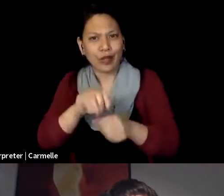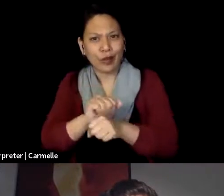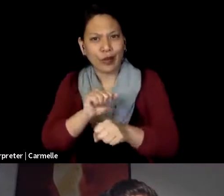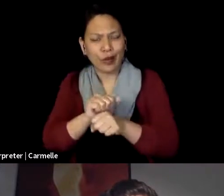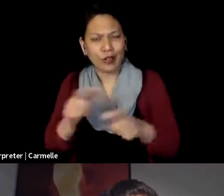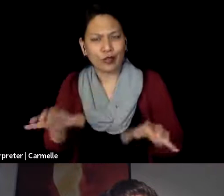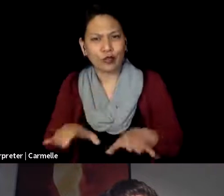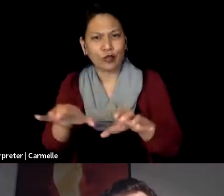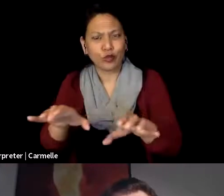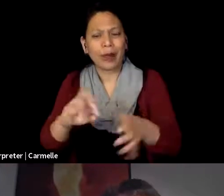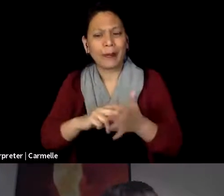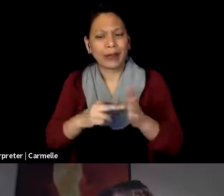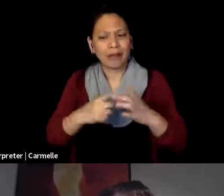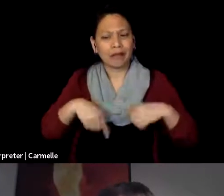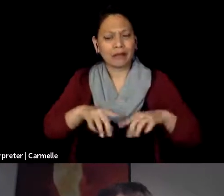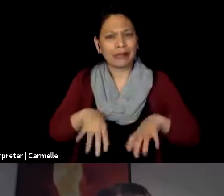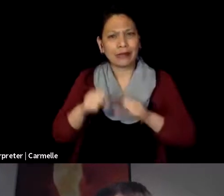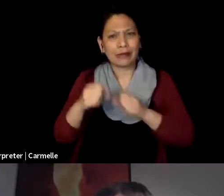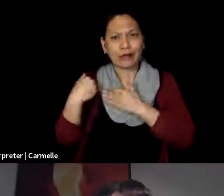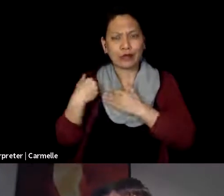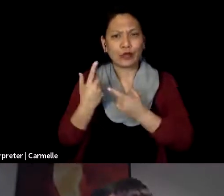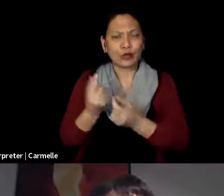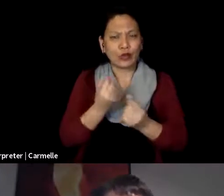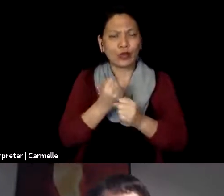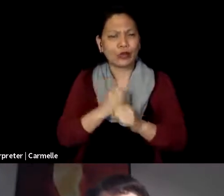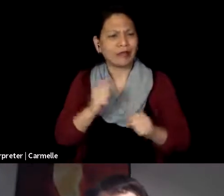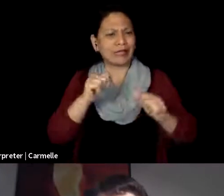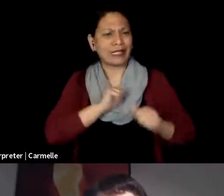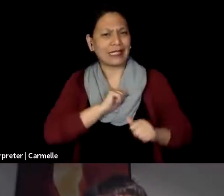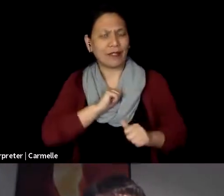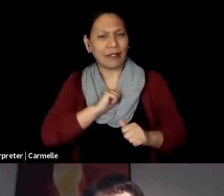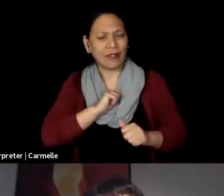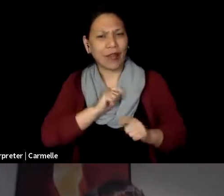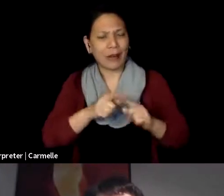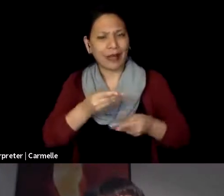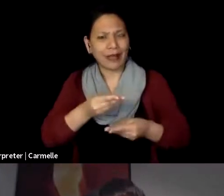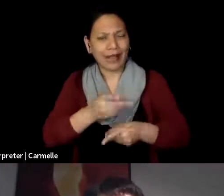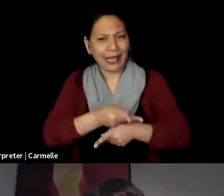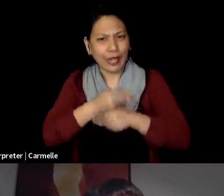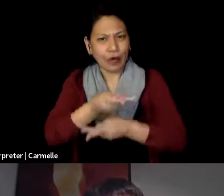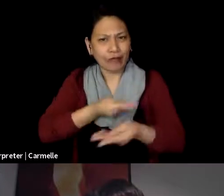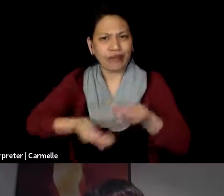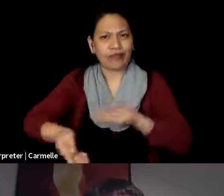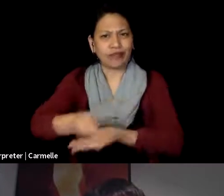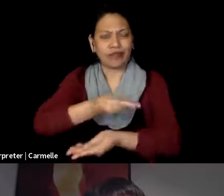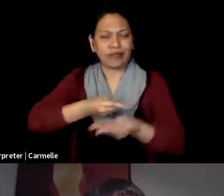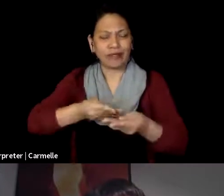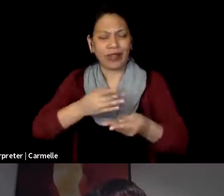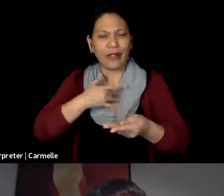of agency and also the care that gets reciprocated back to us through what we're